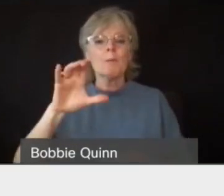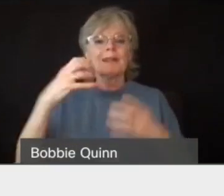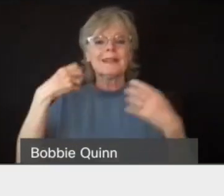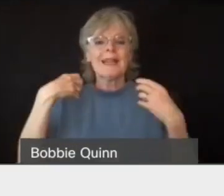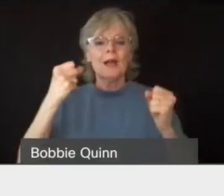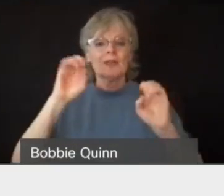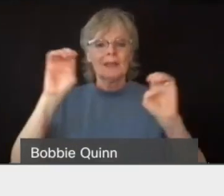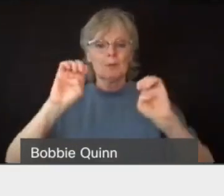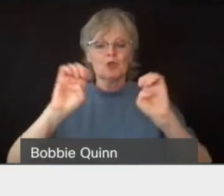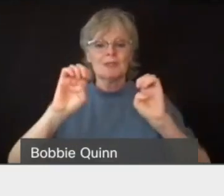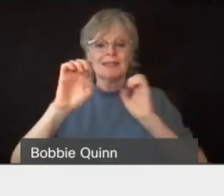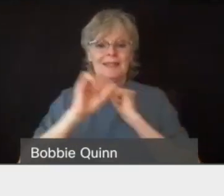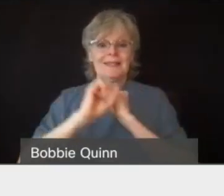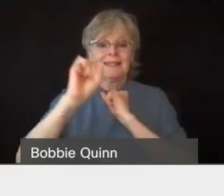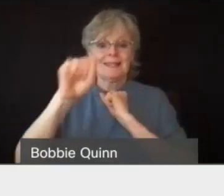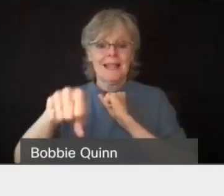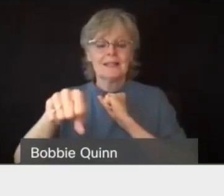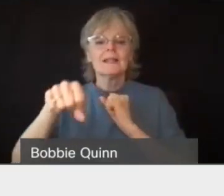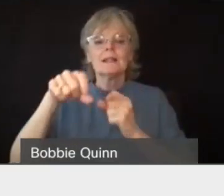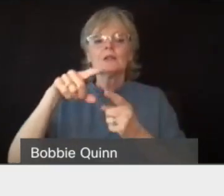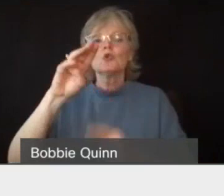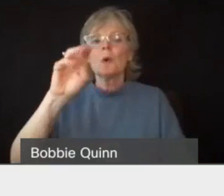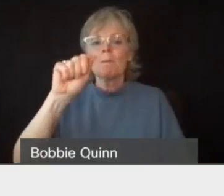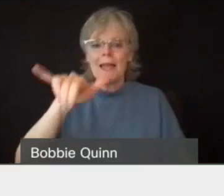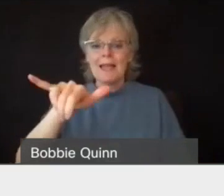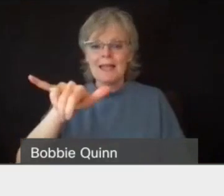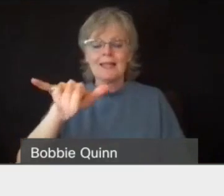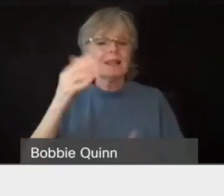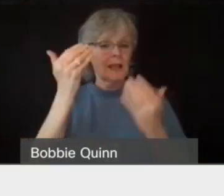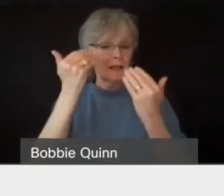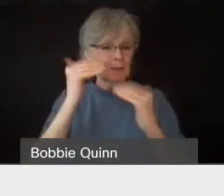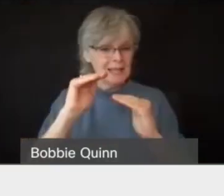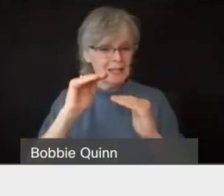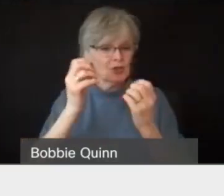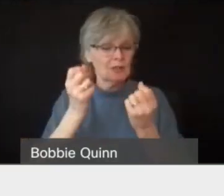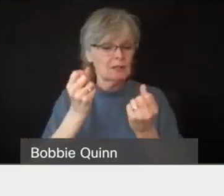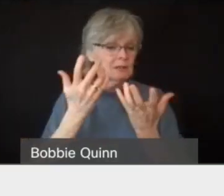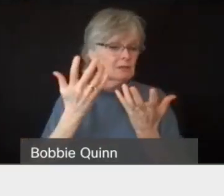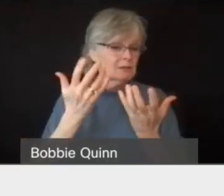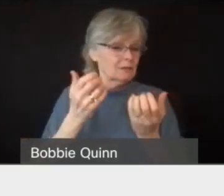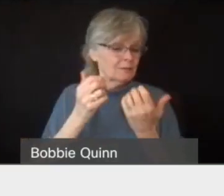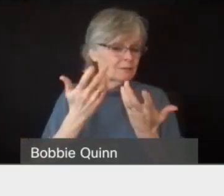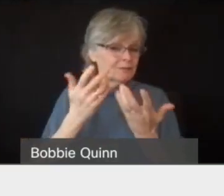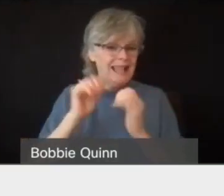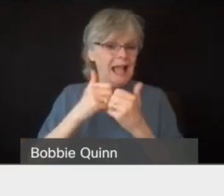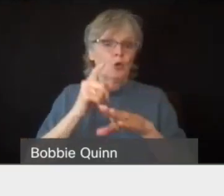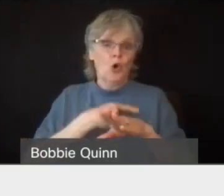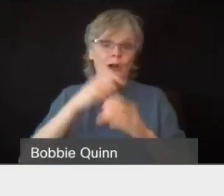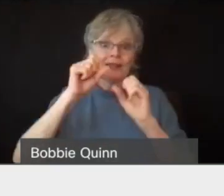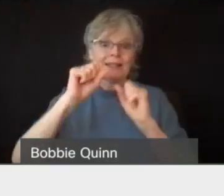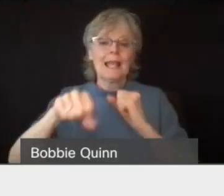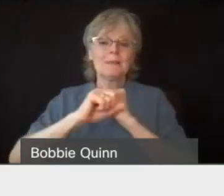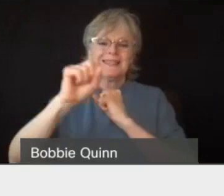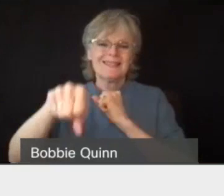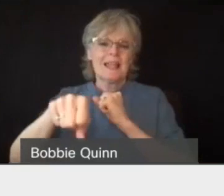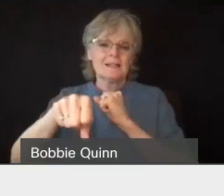been extended now into May. There are limitations on how long the public health emergency can be extended by the city, so